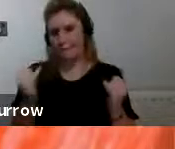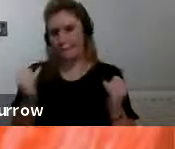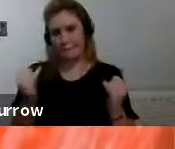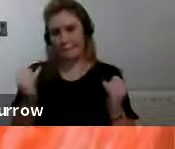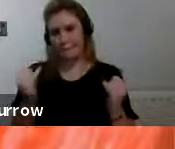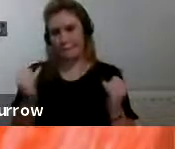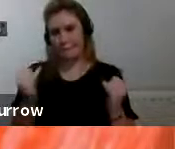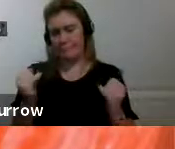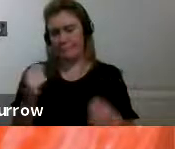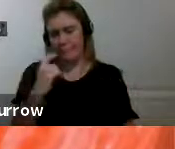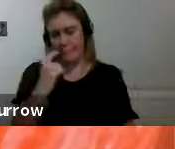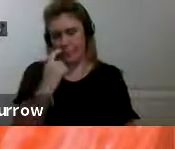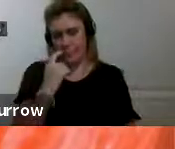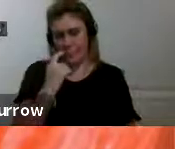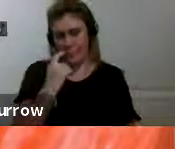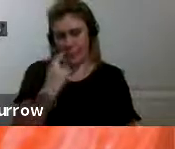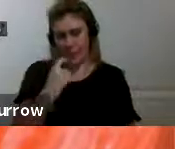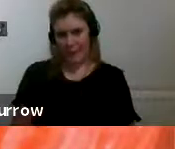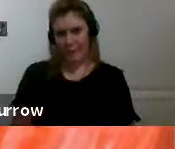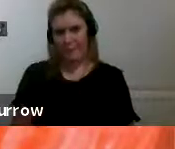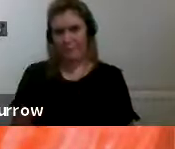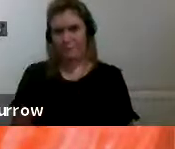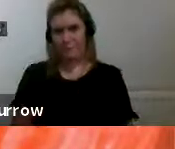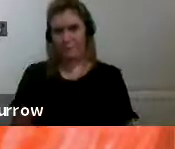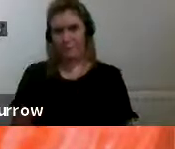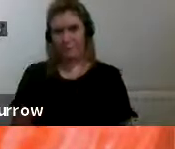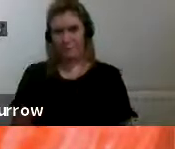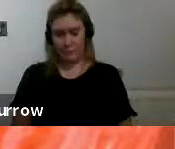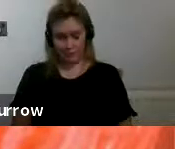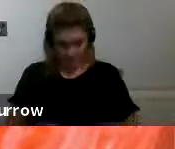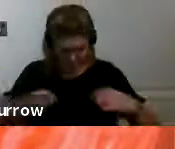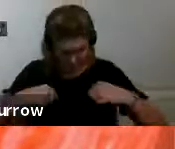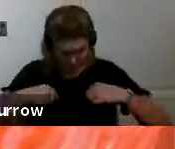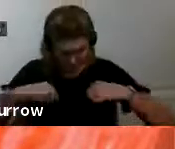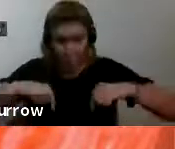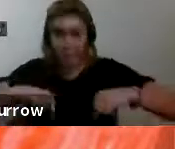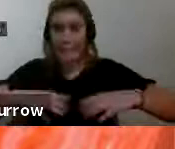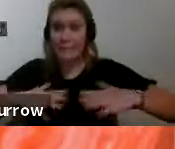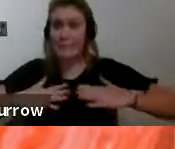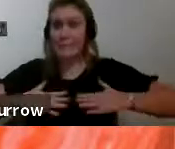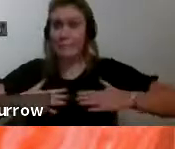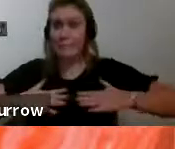This is me. I am Toni.